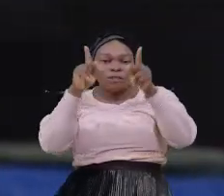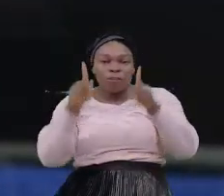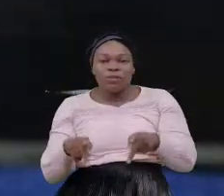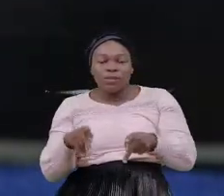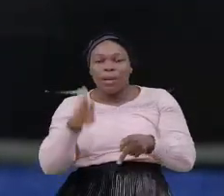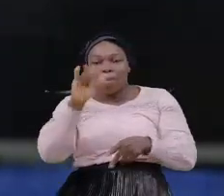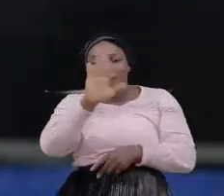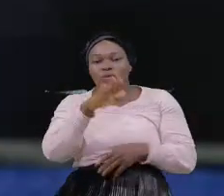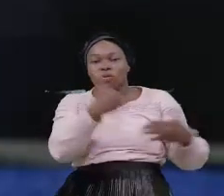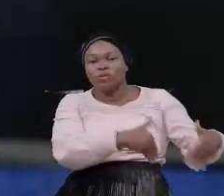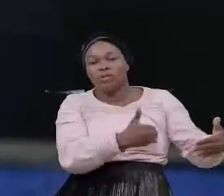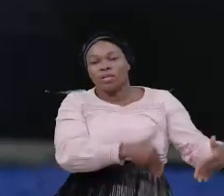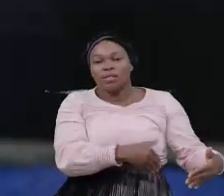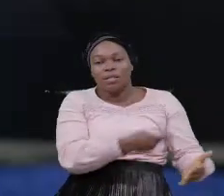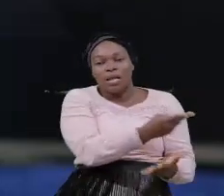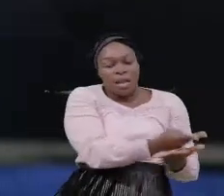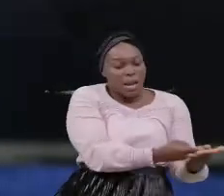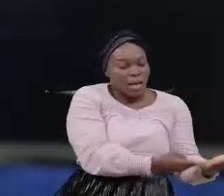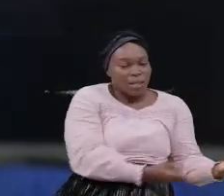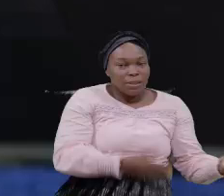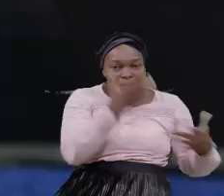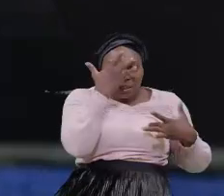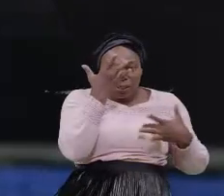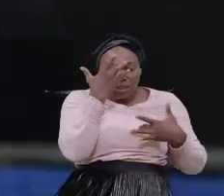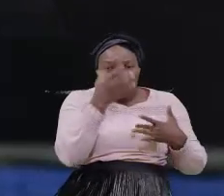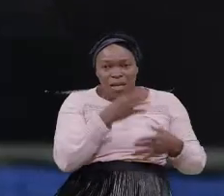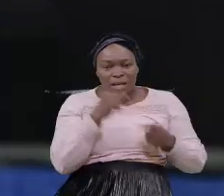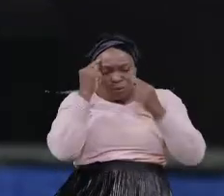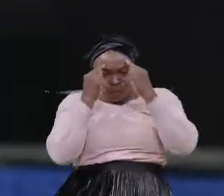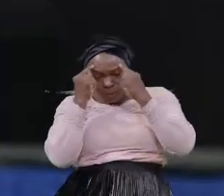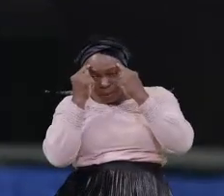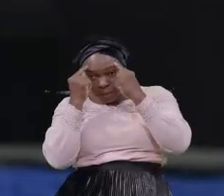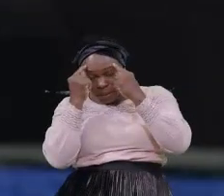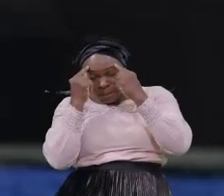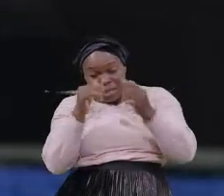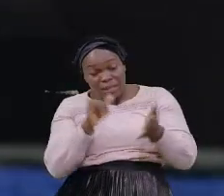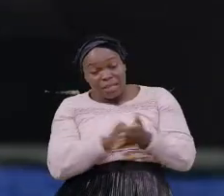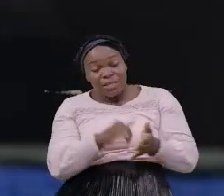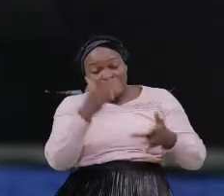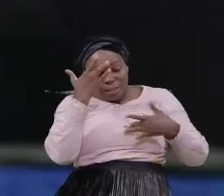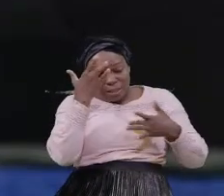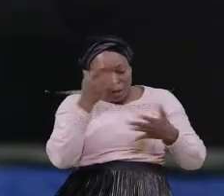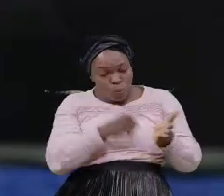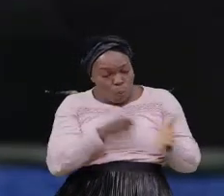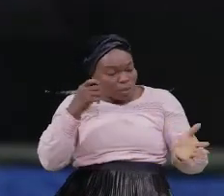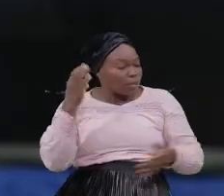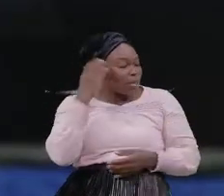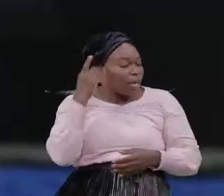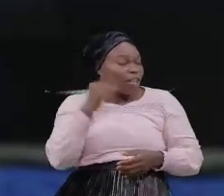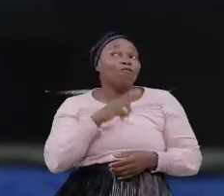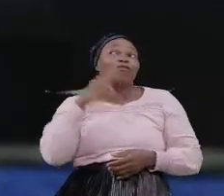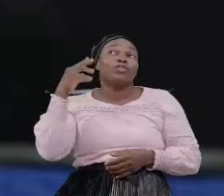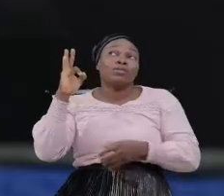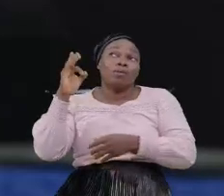you're wondering, well, you're not wondering anymore. Once that weakness hears the voice of the Son of God,